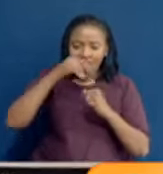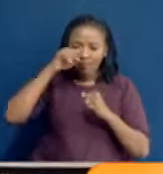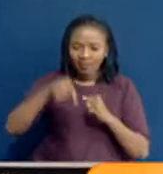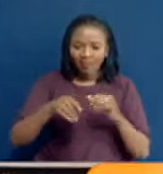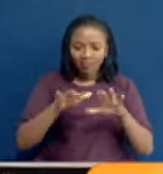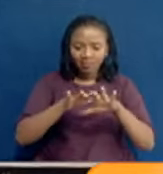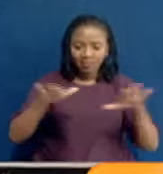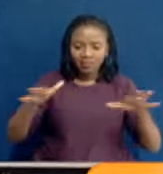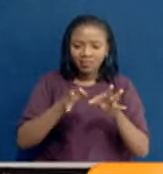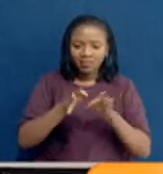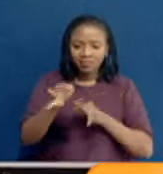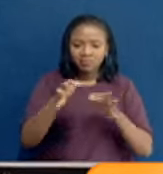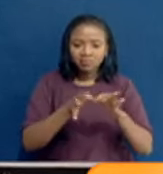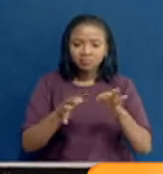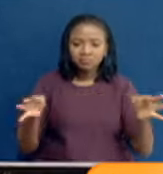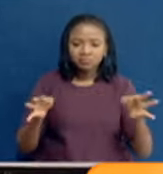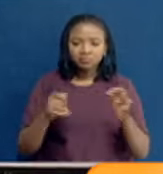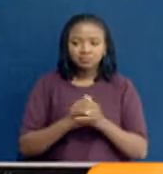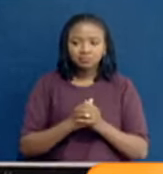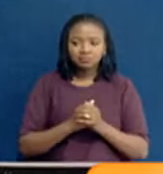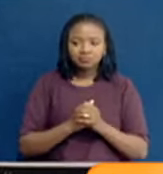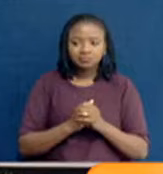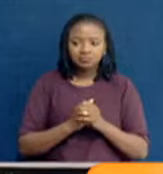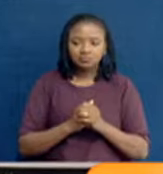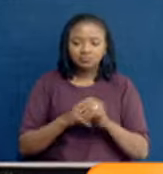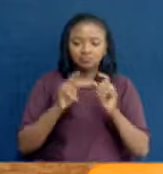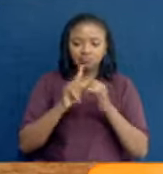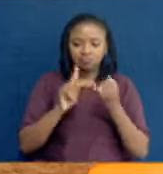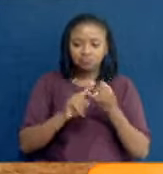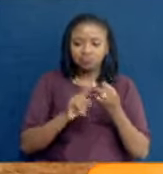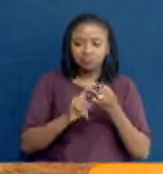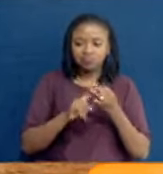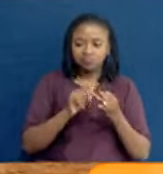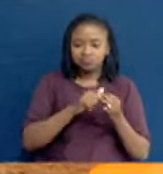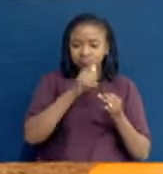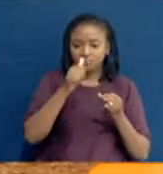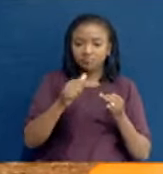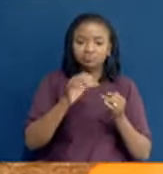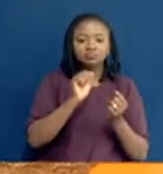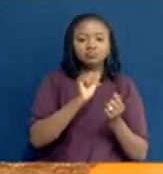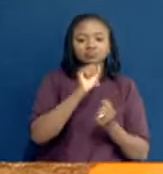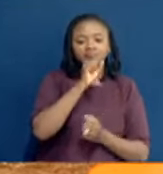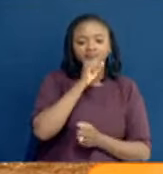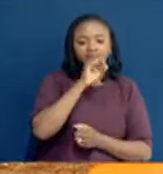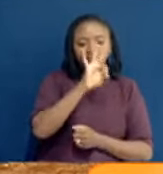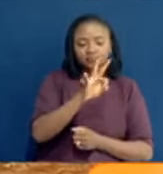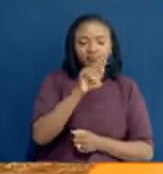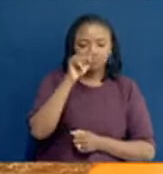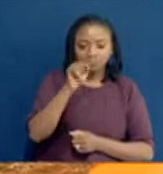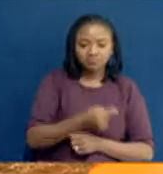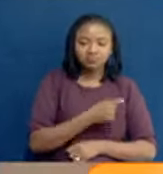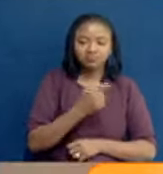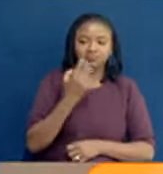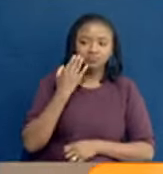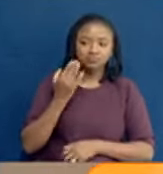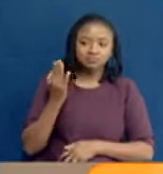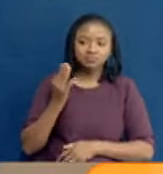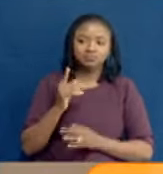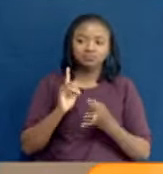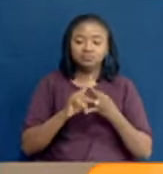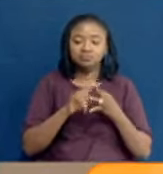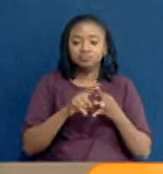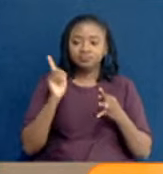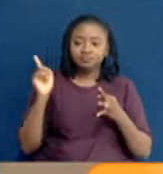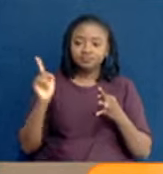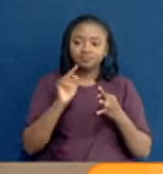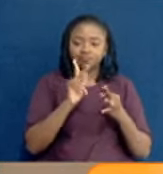land. Mgeno Community Wildlife Conservancy on 53,000 acres piece of land. And